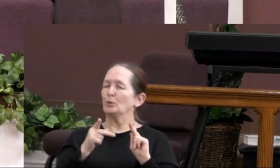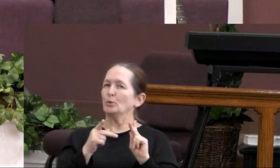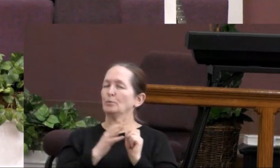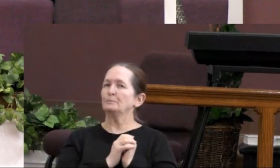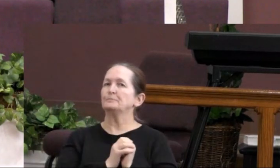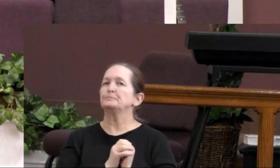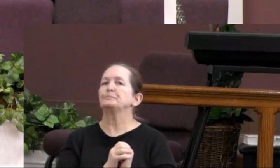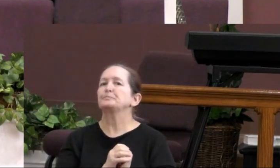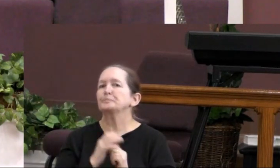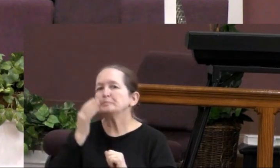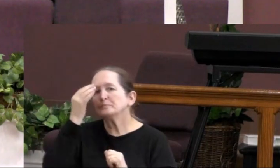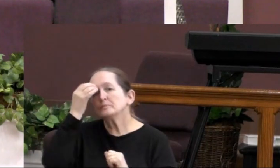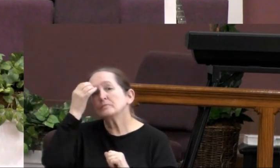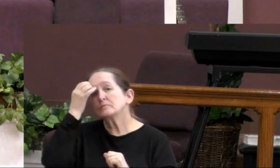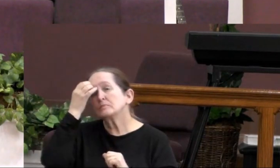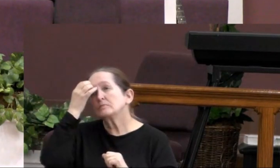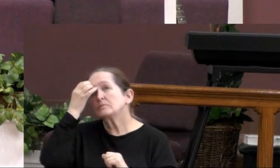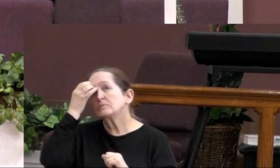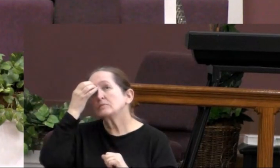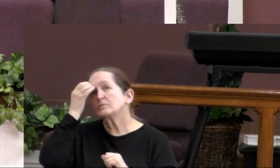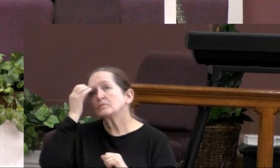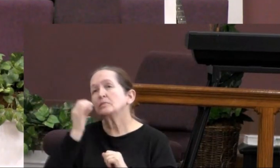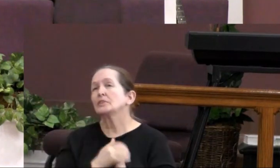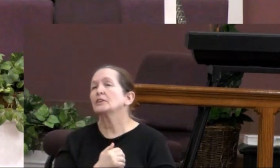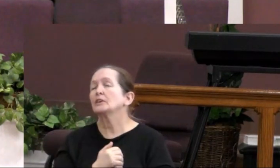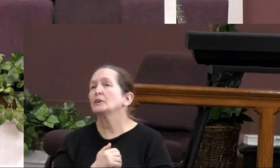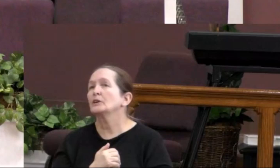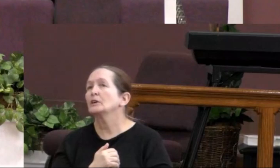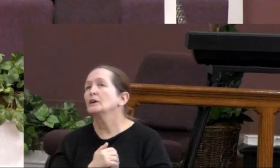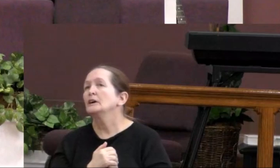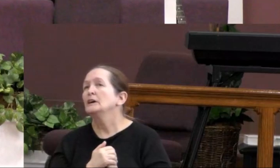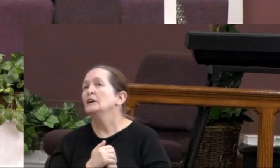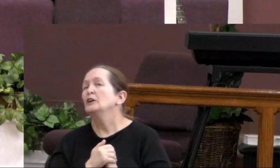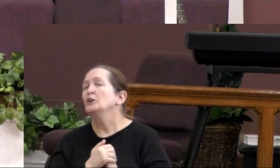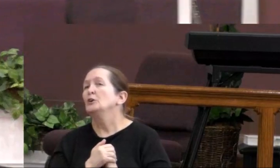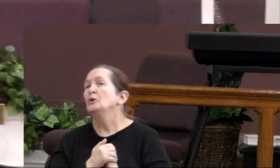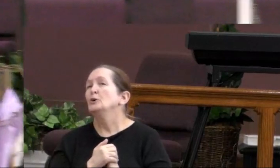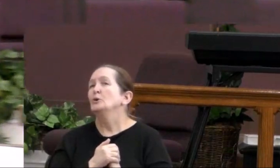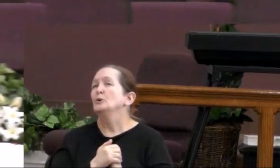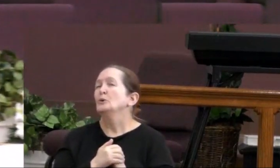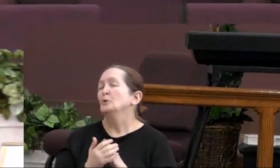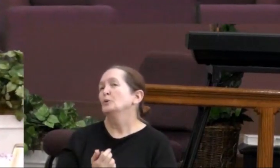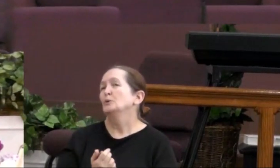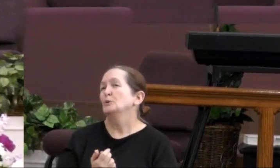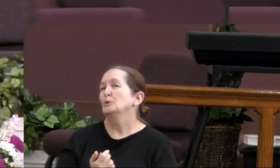Now we should take, let me just give you a little side note, we should take heart with that.